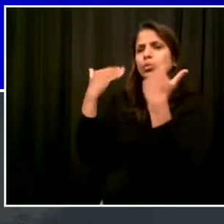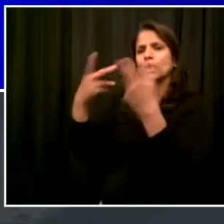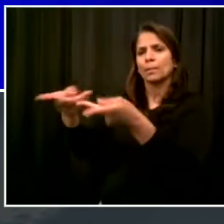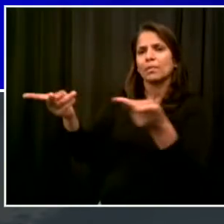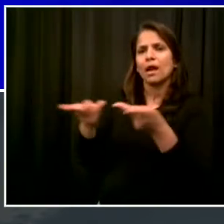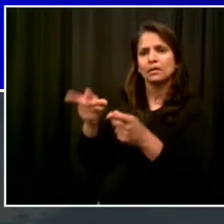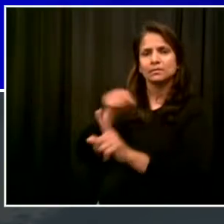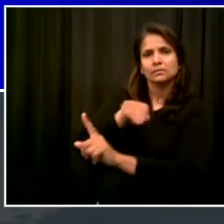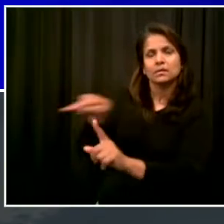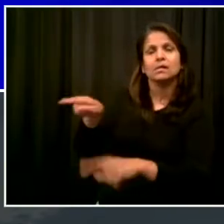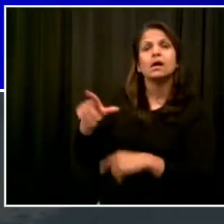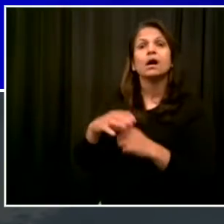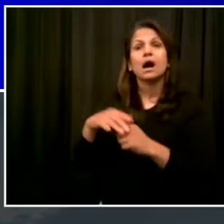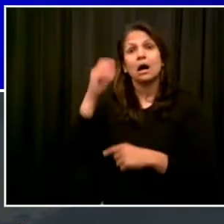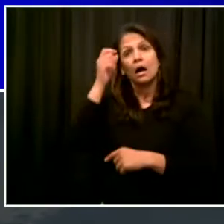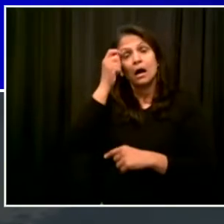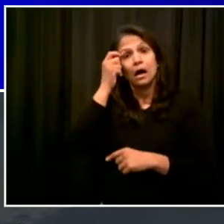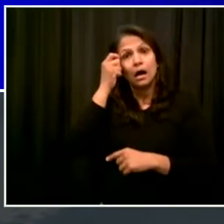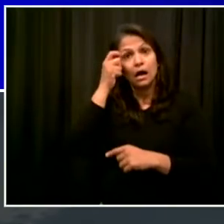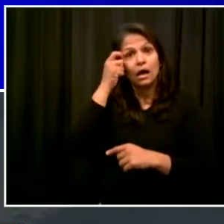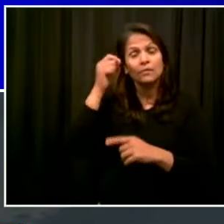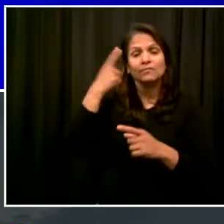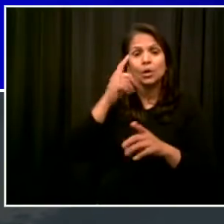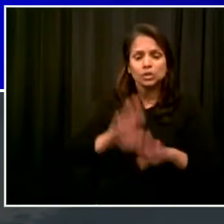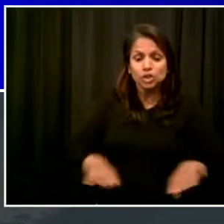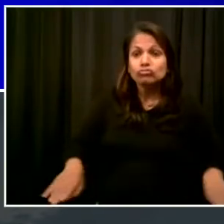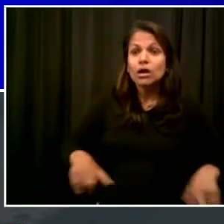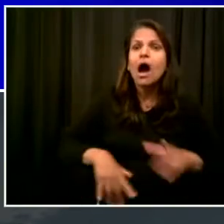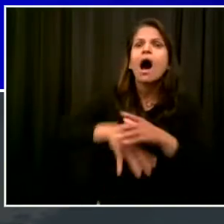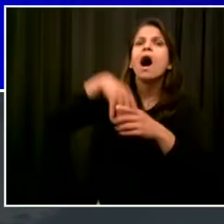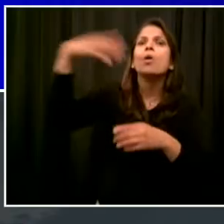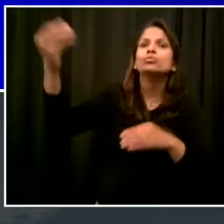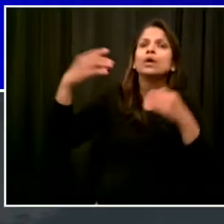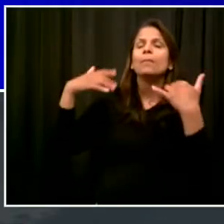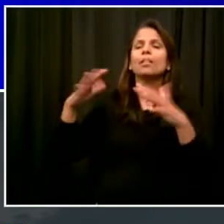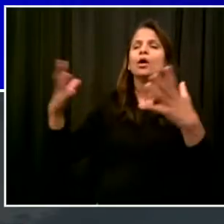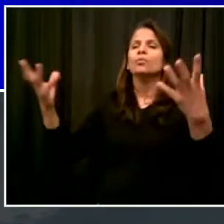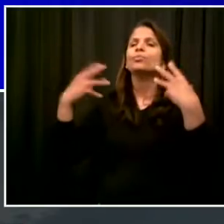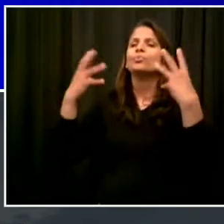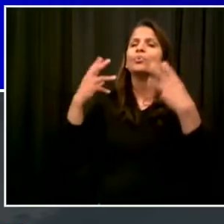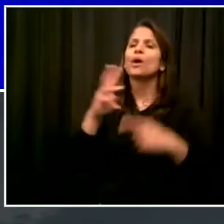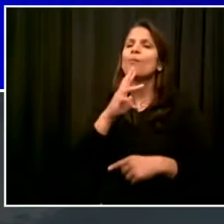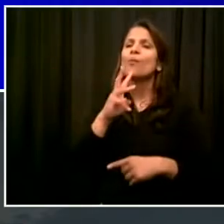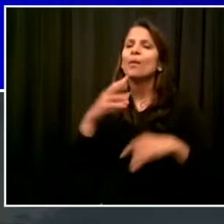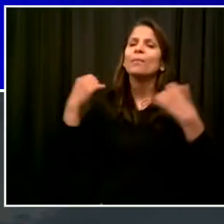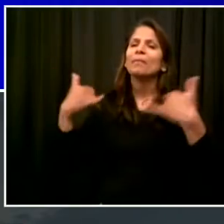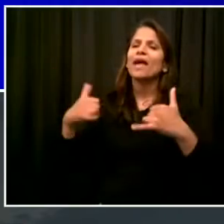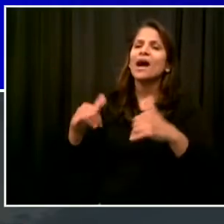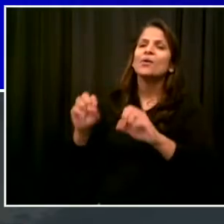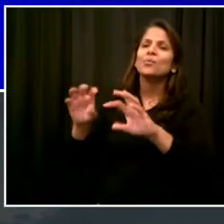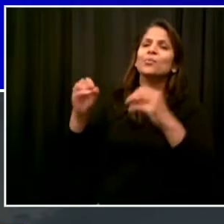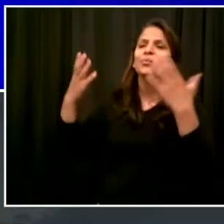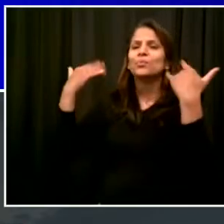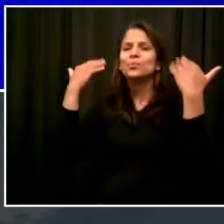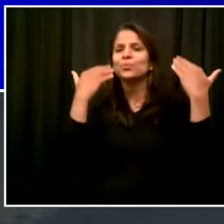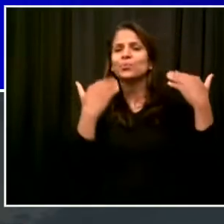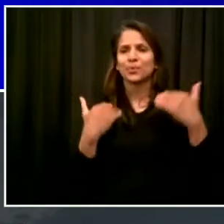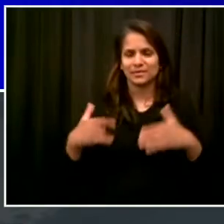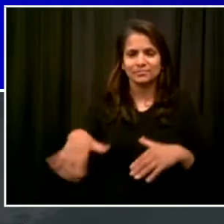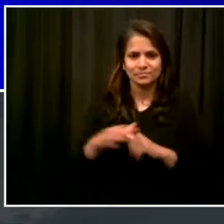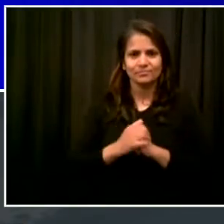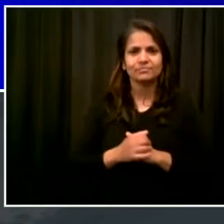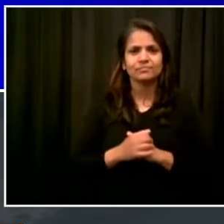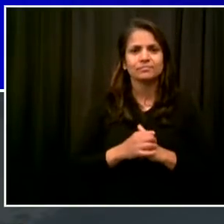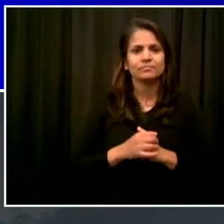going to come back better with more and more ways for kids and families to keep cool in the parks. Also, FDNY and